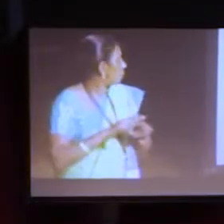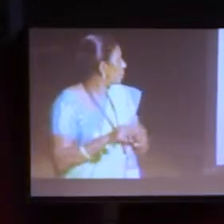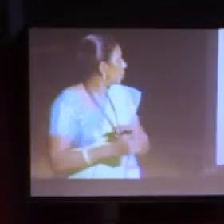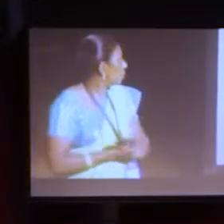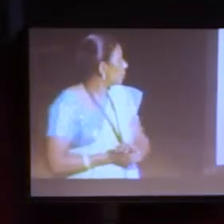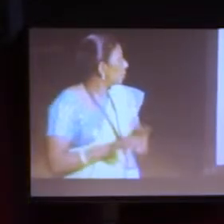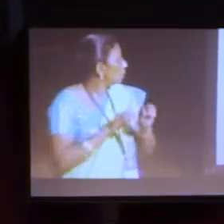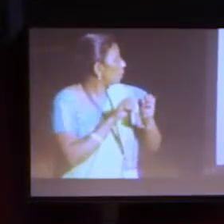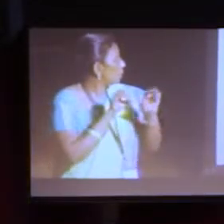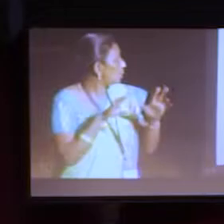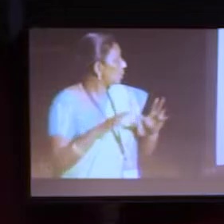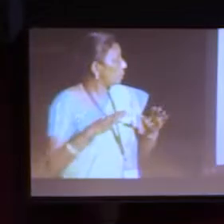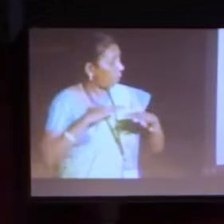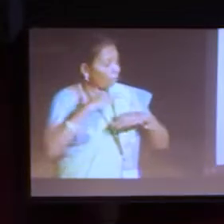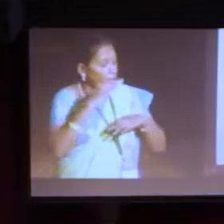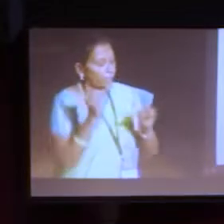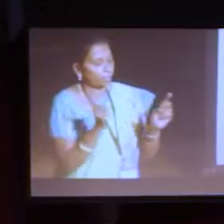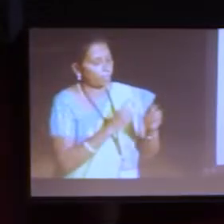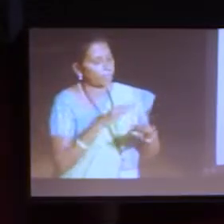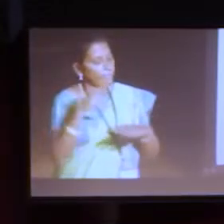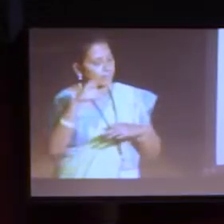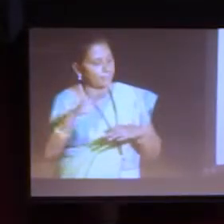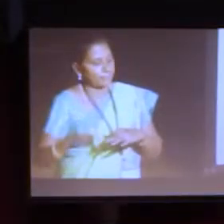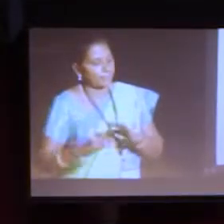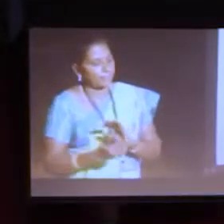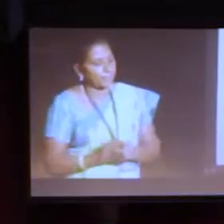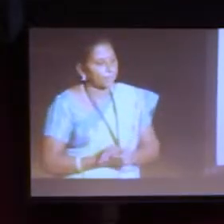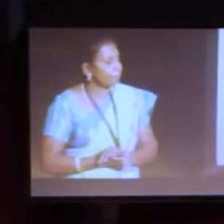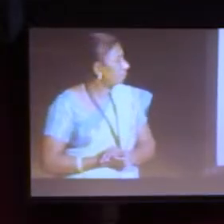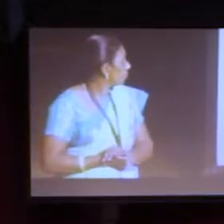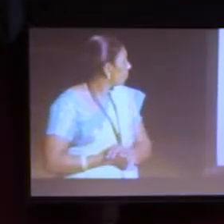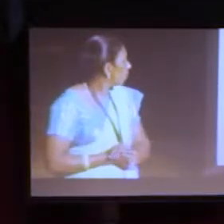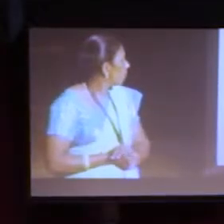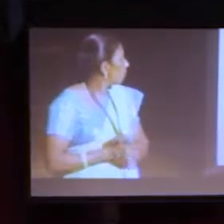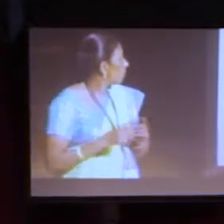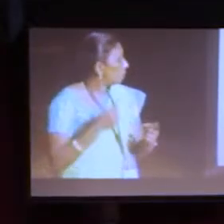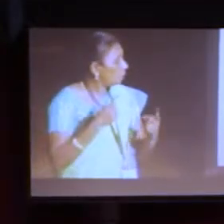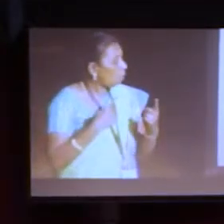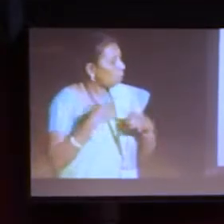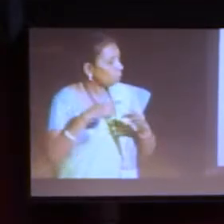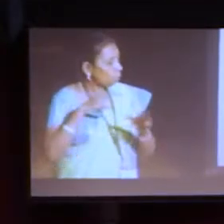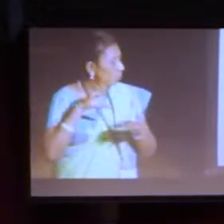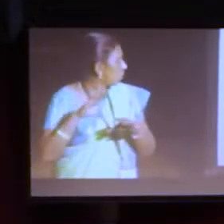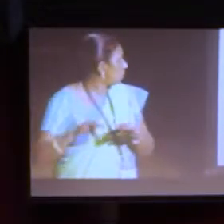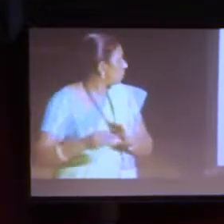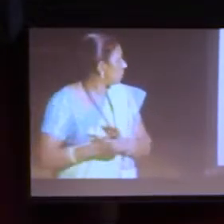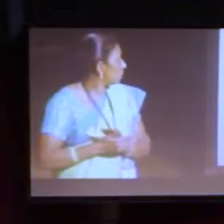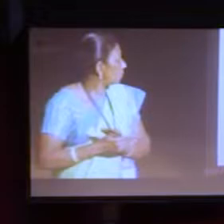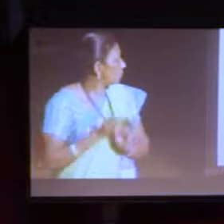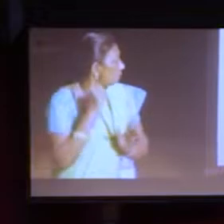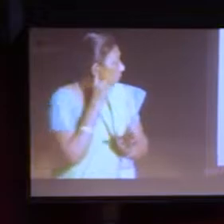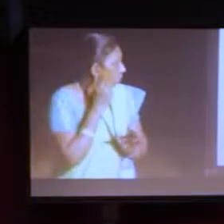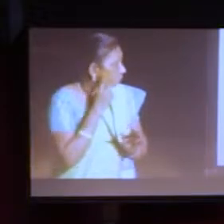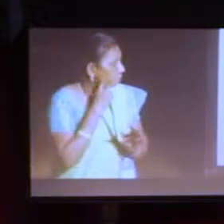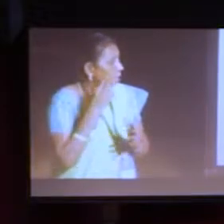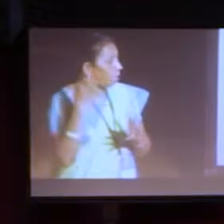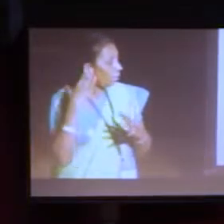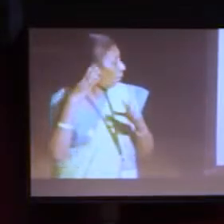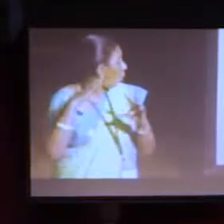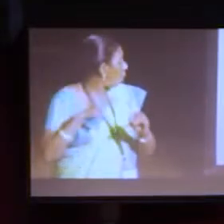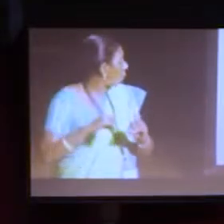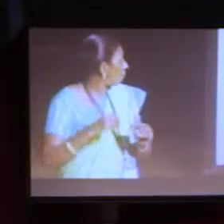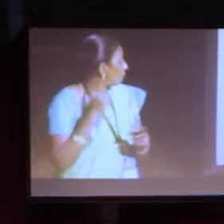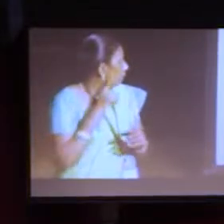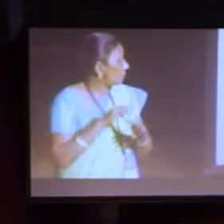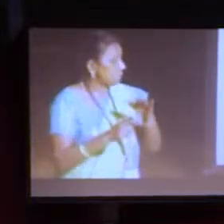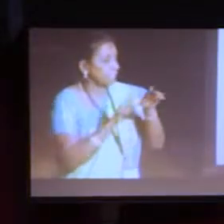to beautiful high contrast settings, to audio settings for the deaf, hard of hearing, and live